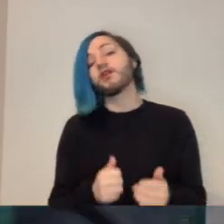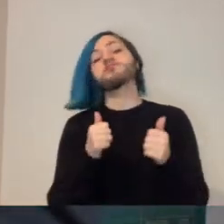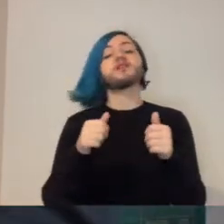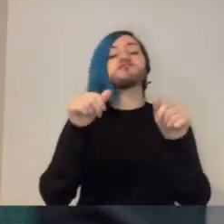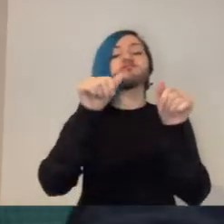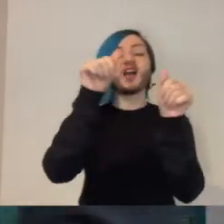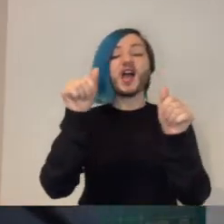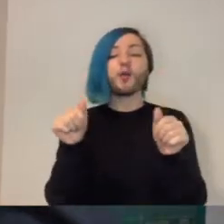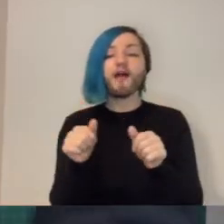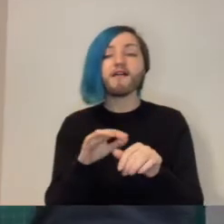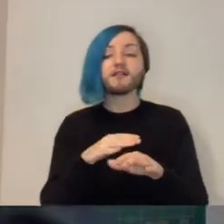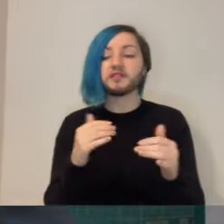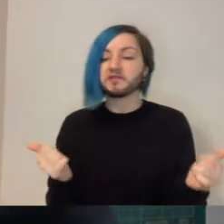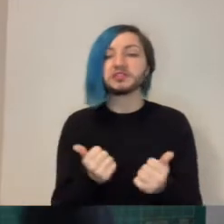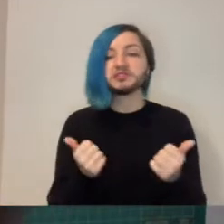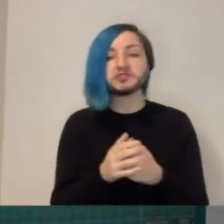I've got my outline now.